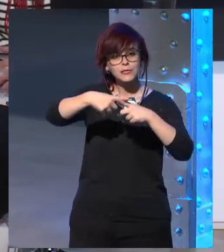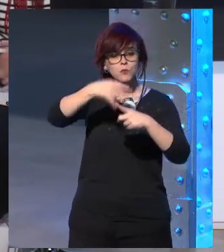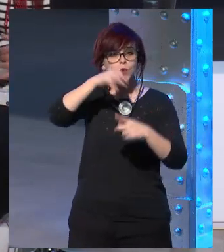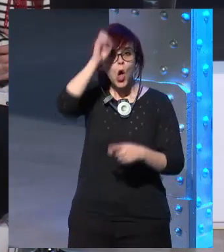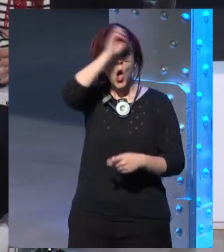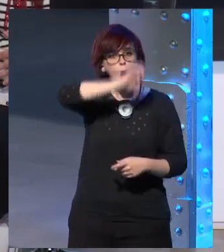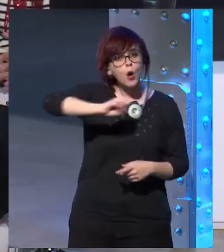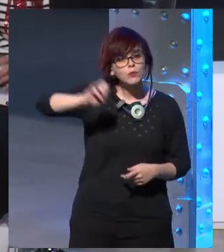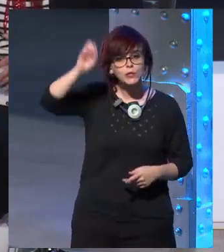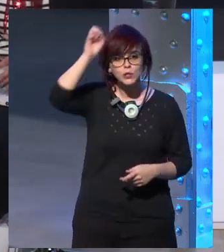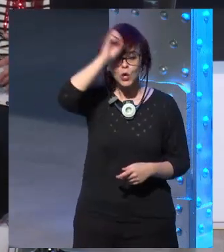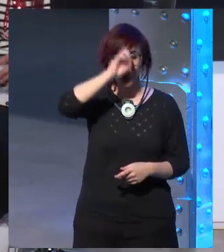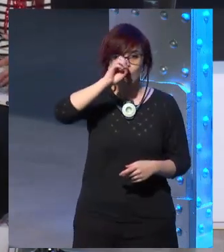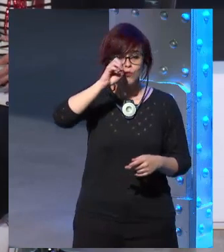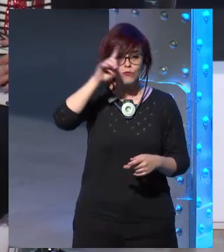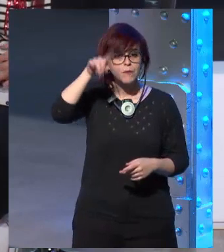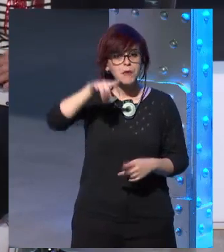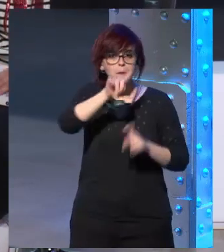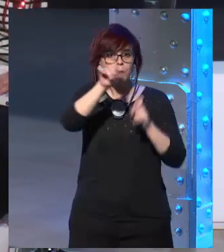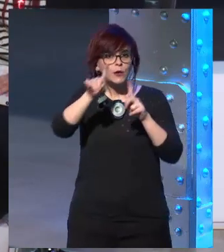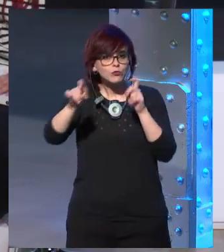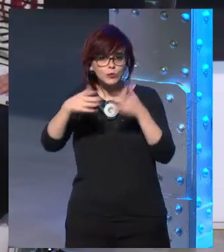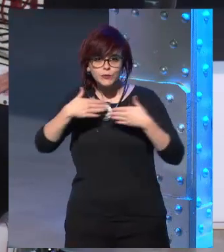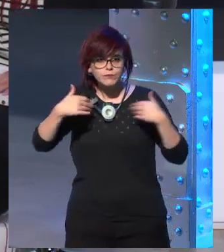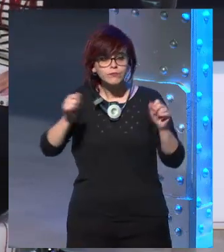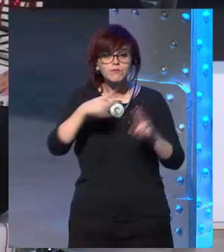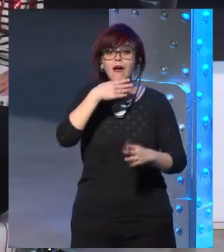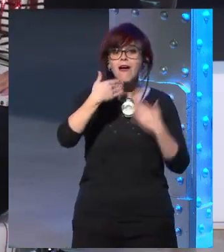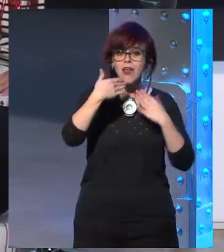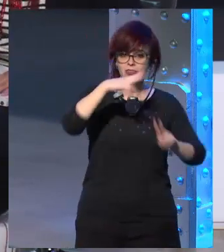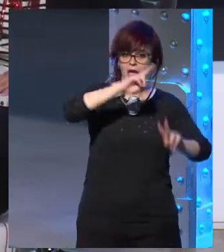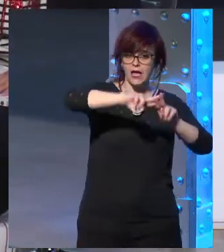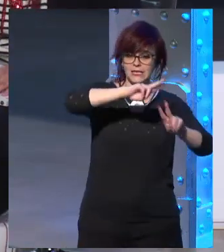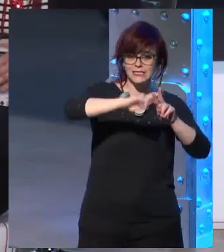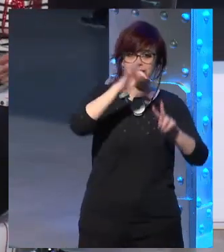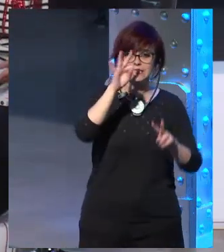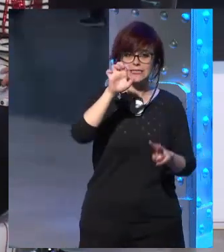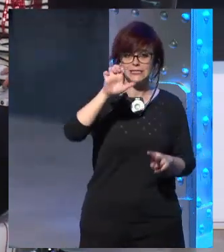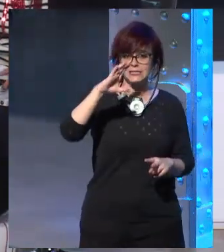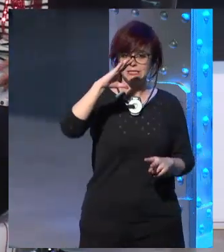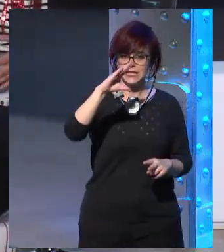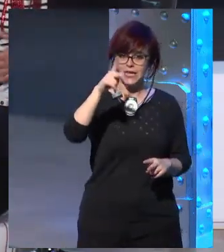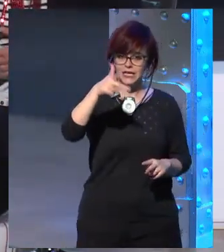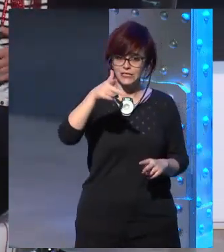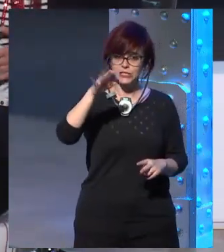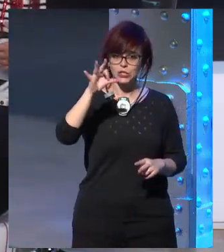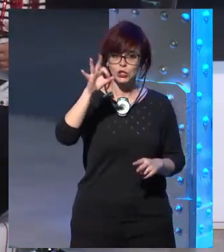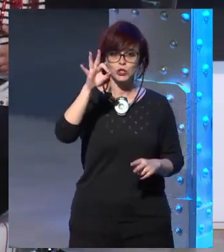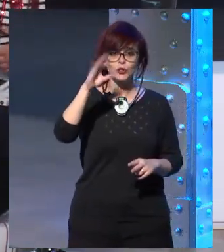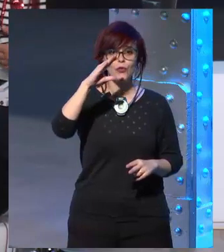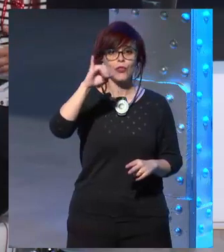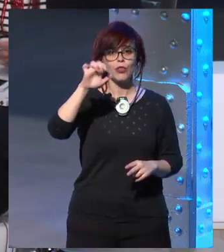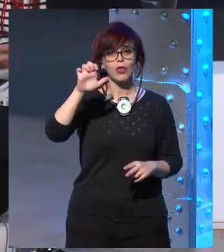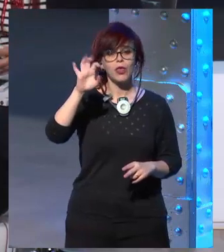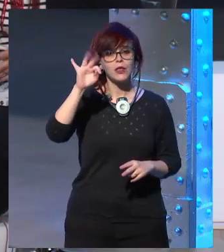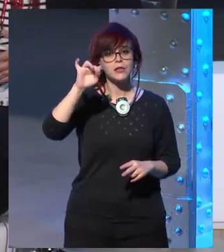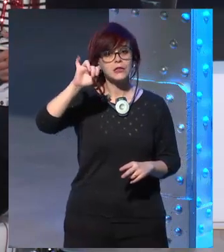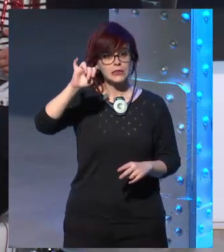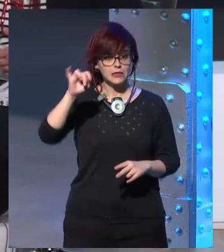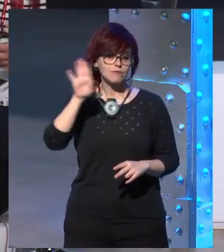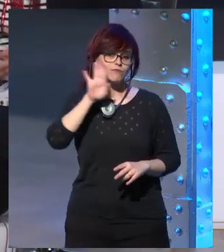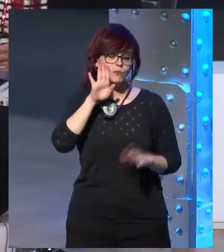keep in mind that you can share your opinion and especially questions using the hashtag #TechSociety to participate. This is